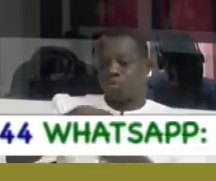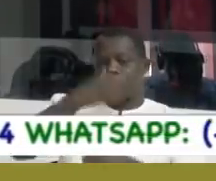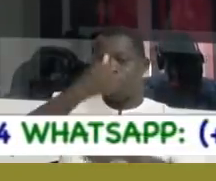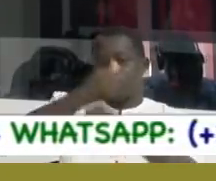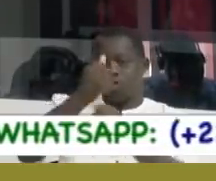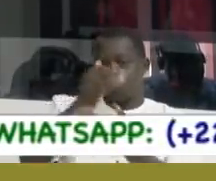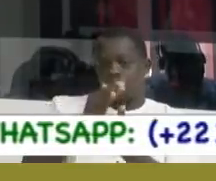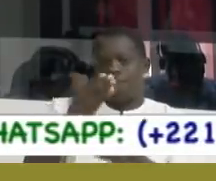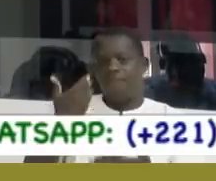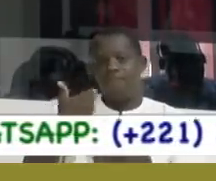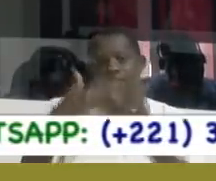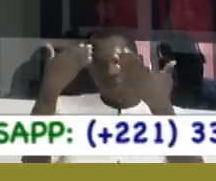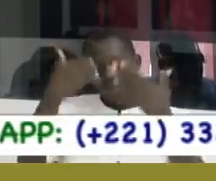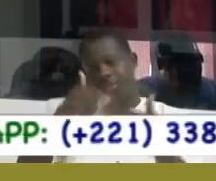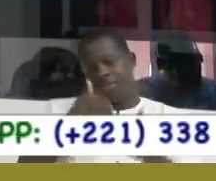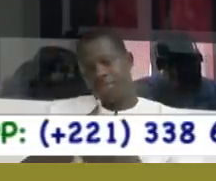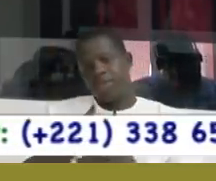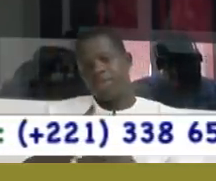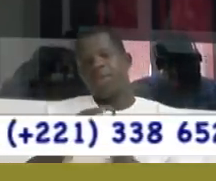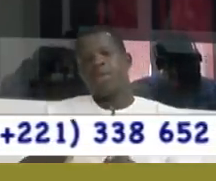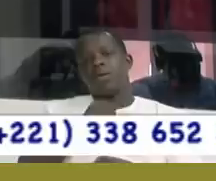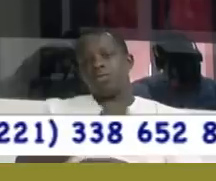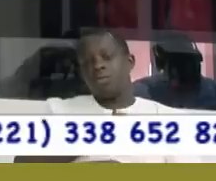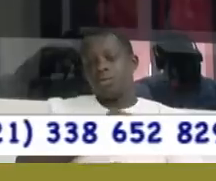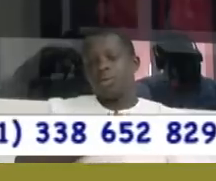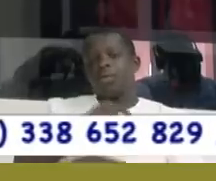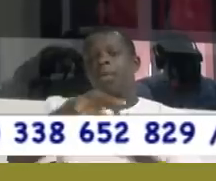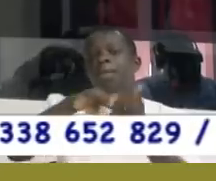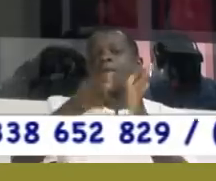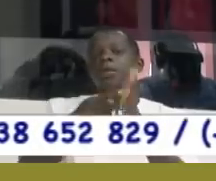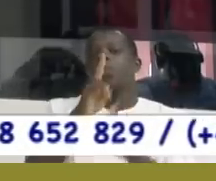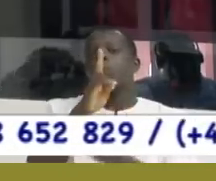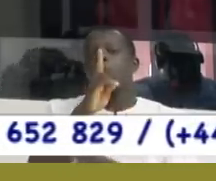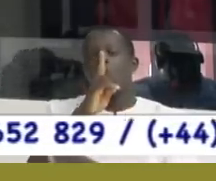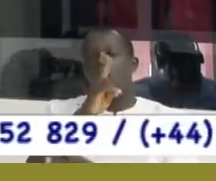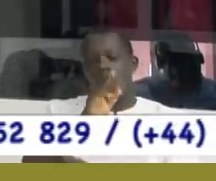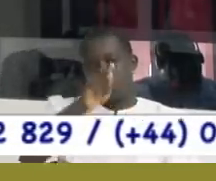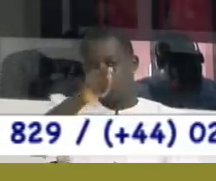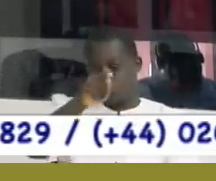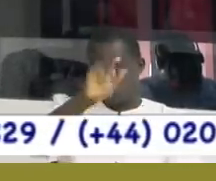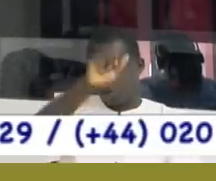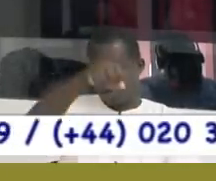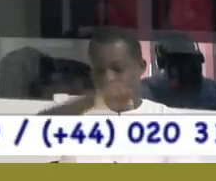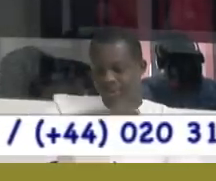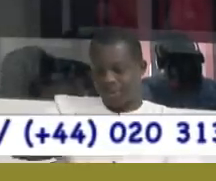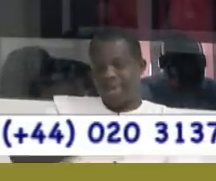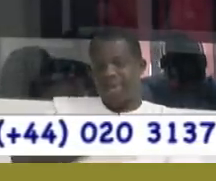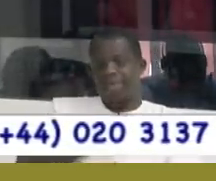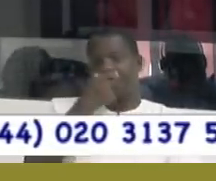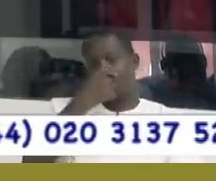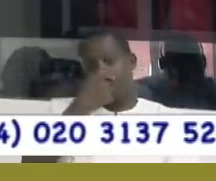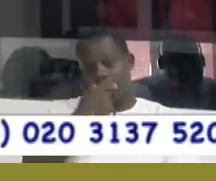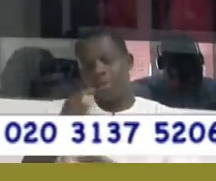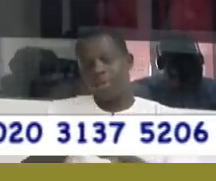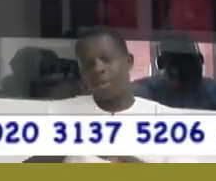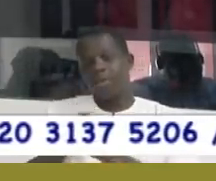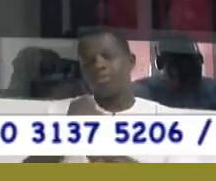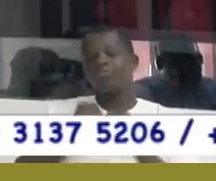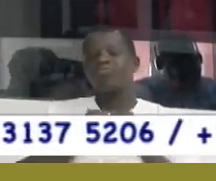for all." He referring to you. "So he was stopped by Sana.